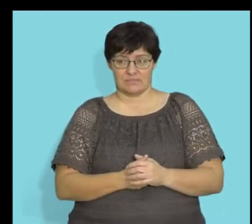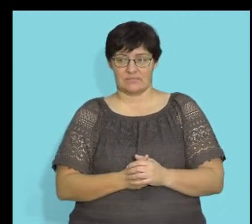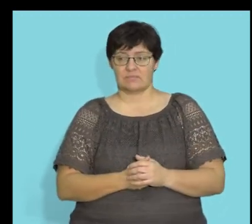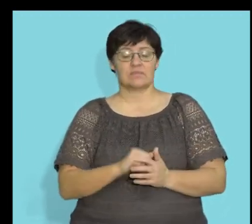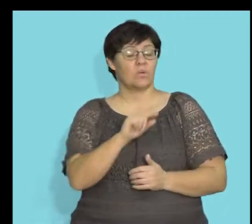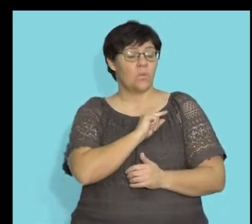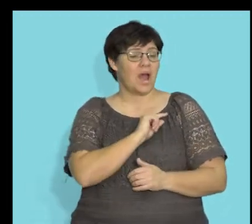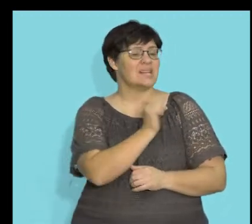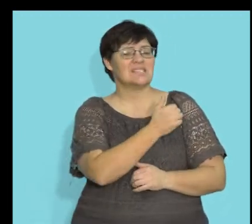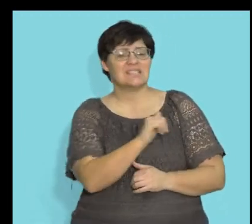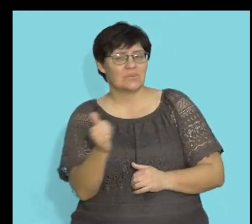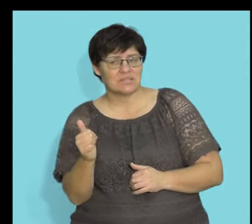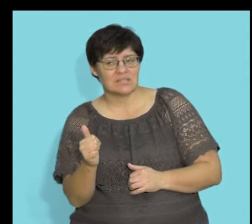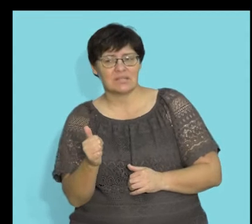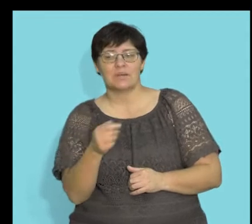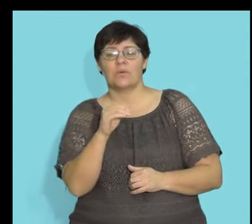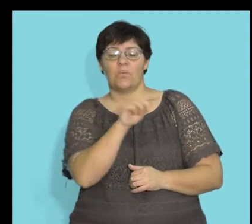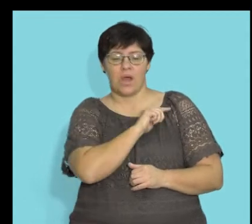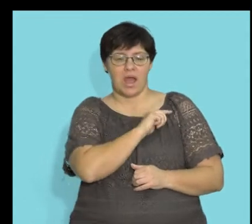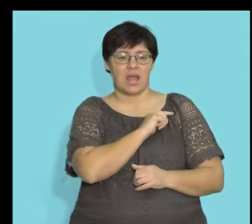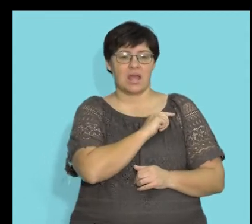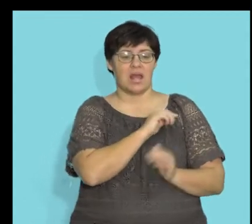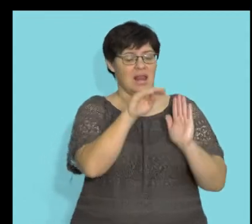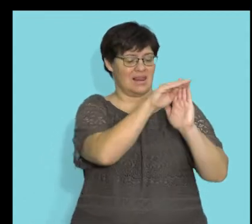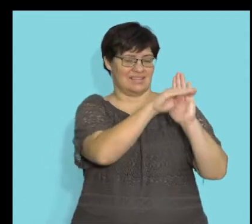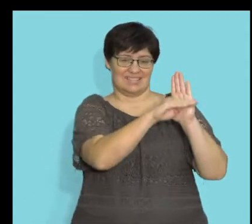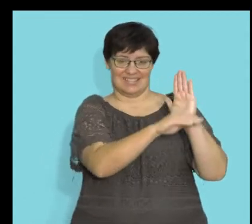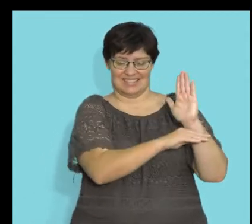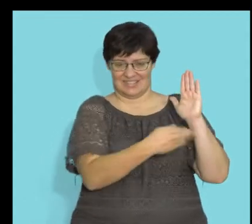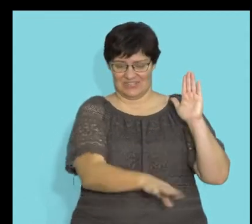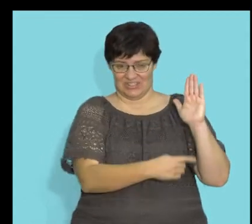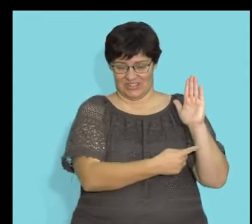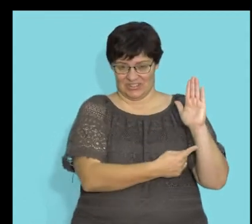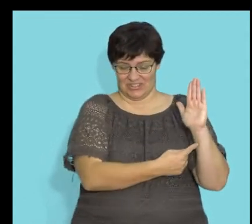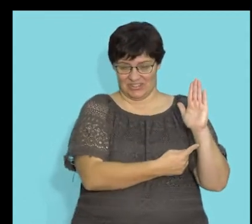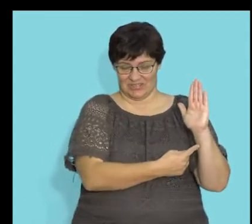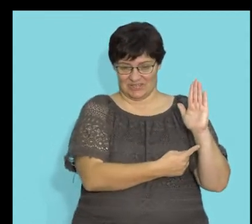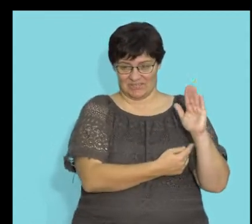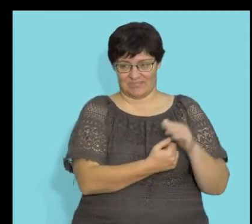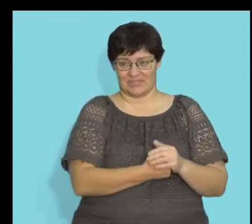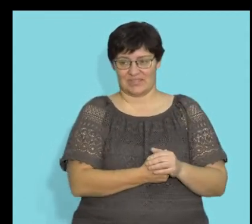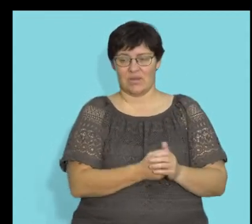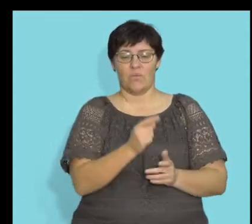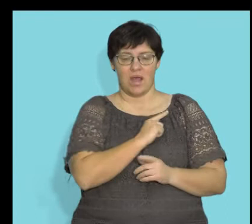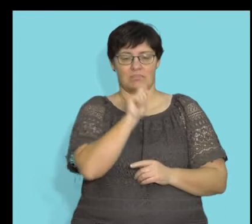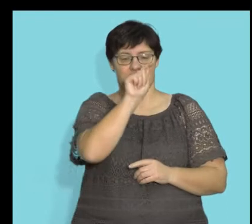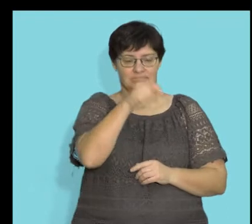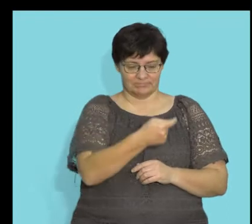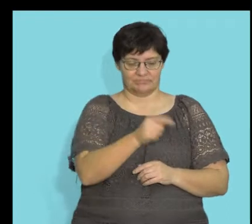sequence. The reason why it is an arithmetic sequence is because it's a list of numbers, and this list is indicated by